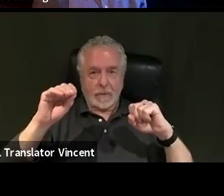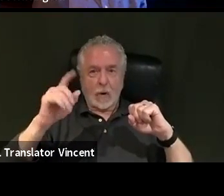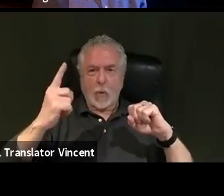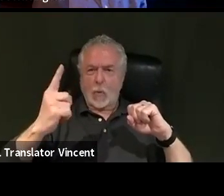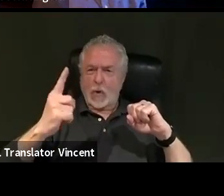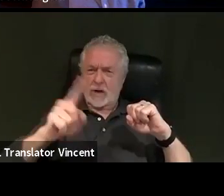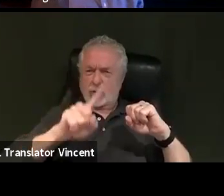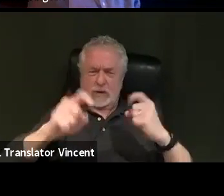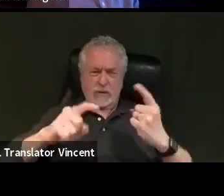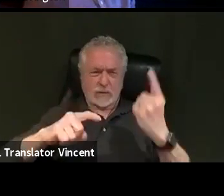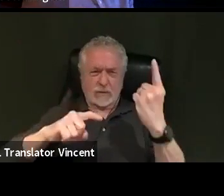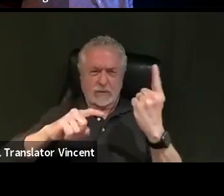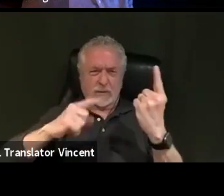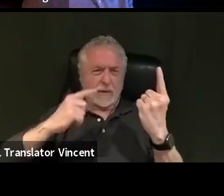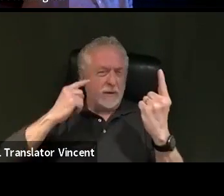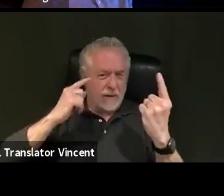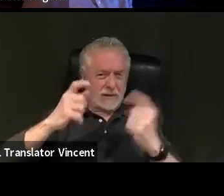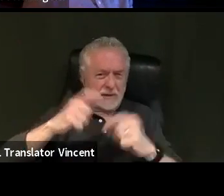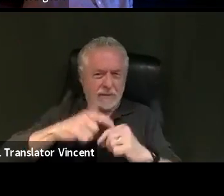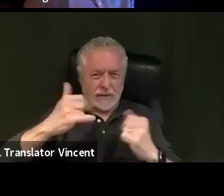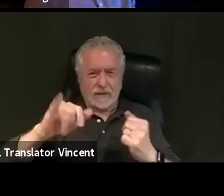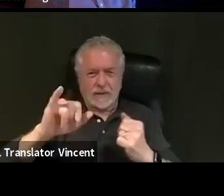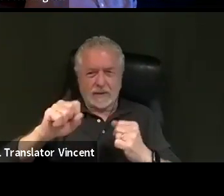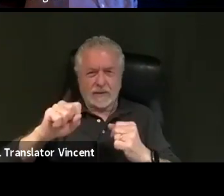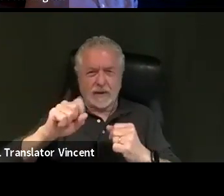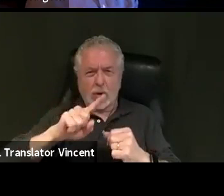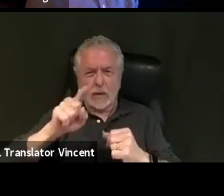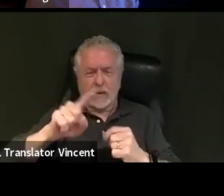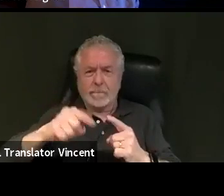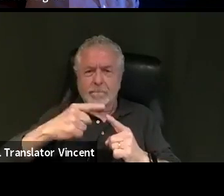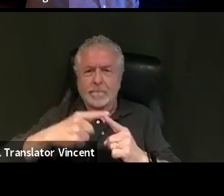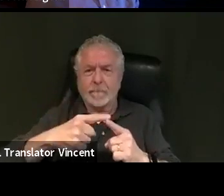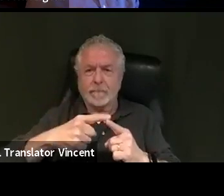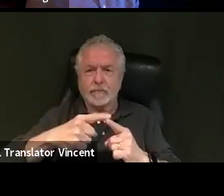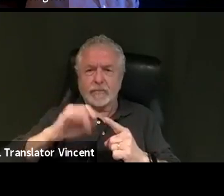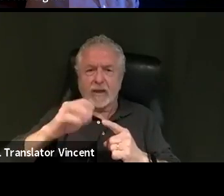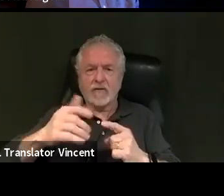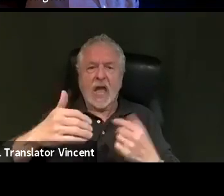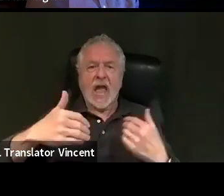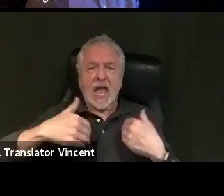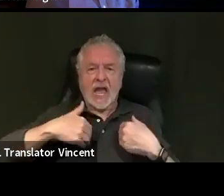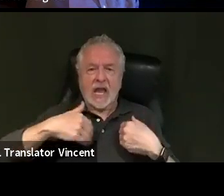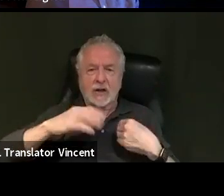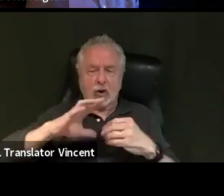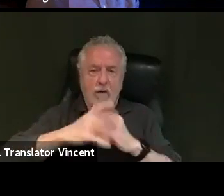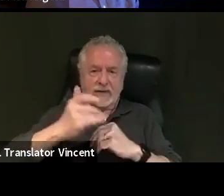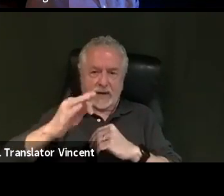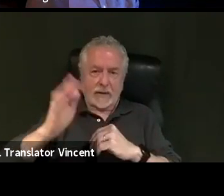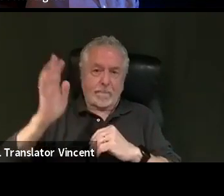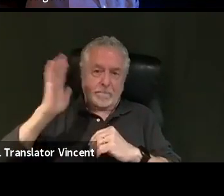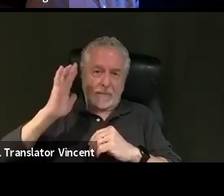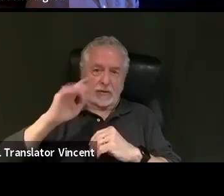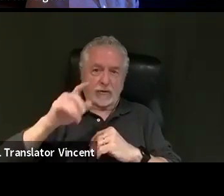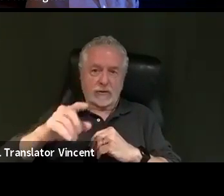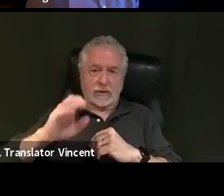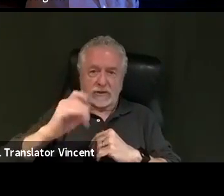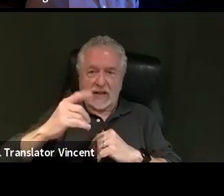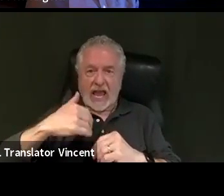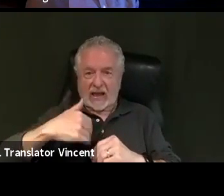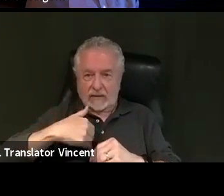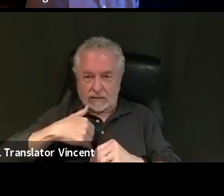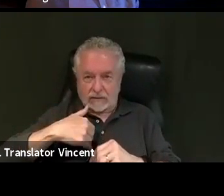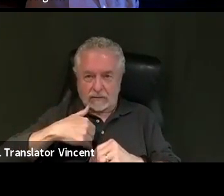one question that I've seen a couple times now is a question about if you've had COVID-19 in the past or your child